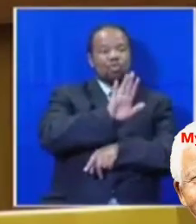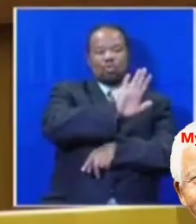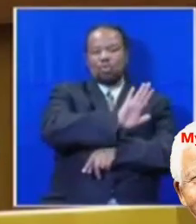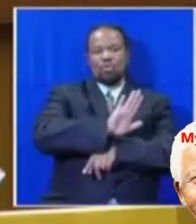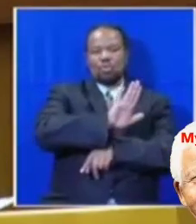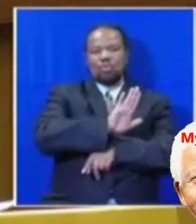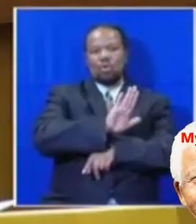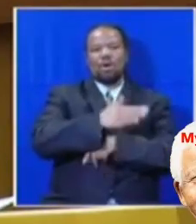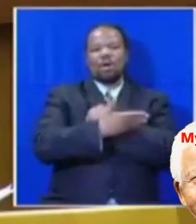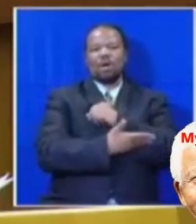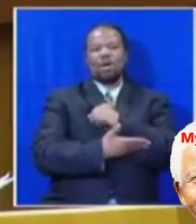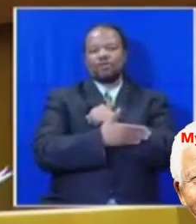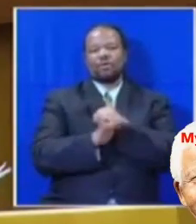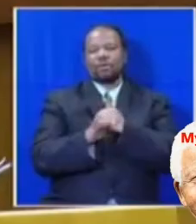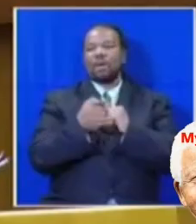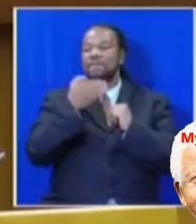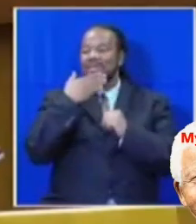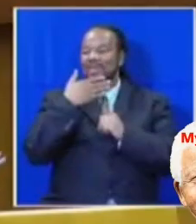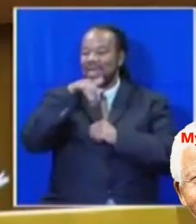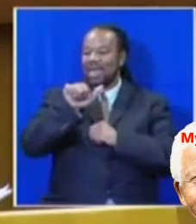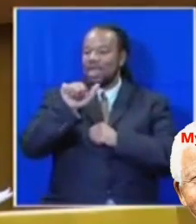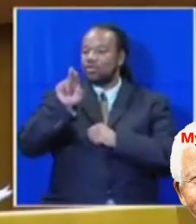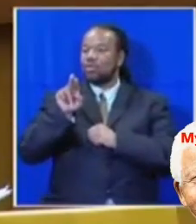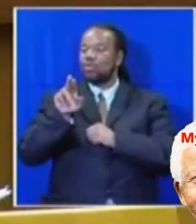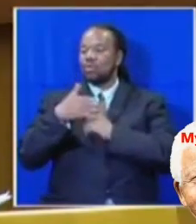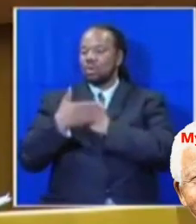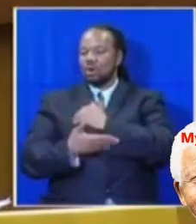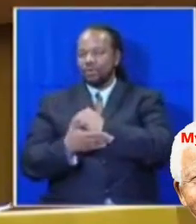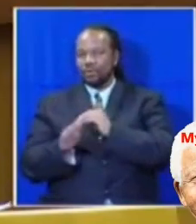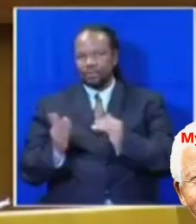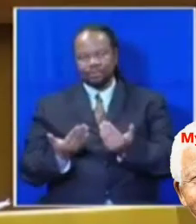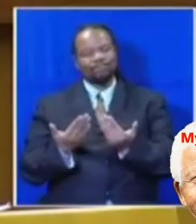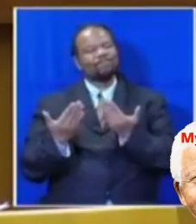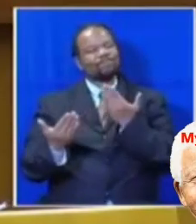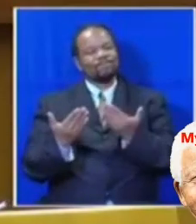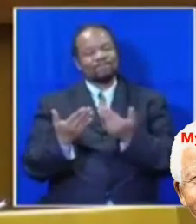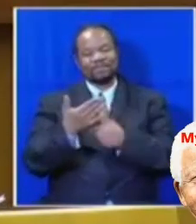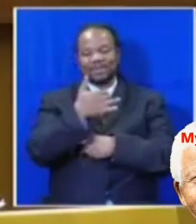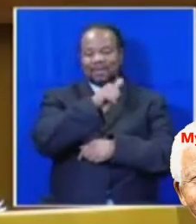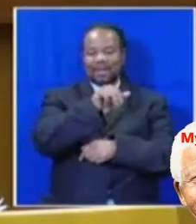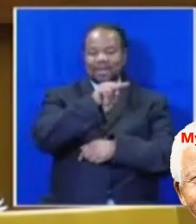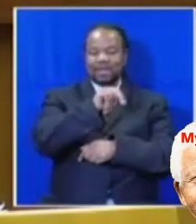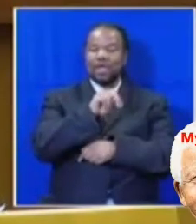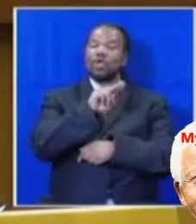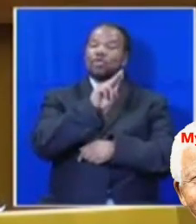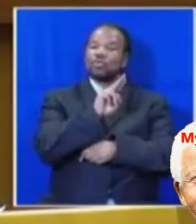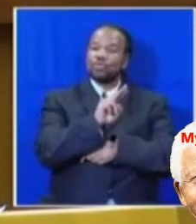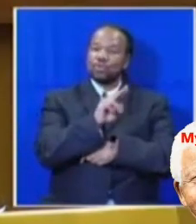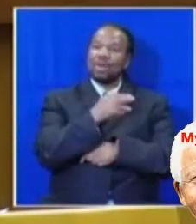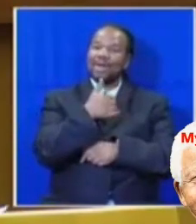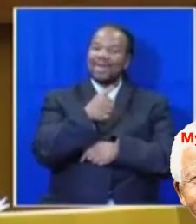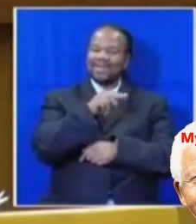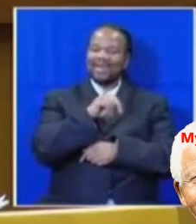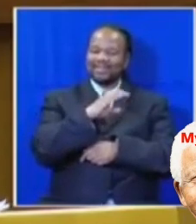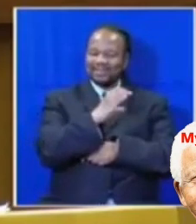states. The ANC-led government has always respected and upheld the rule of law and